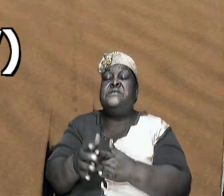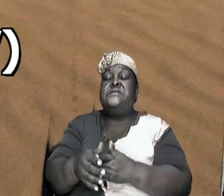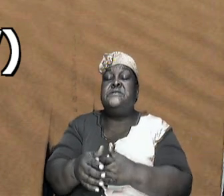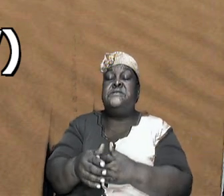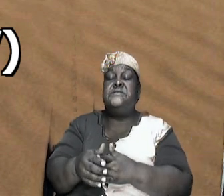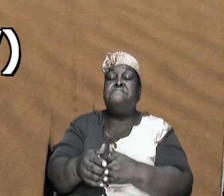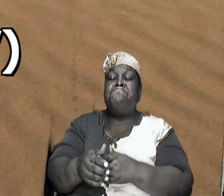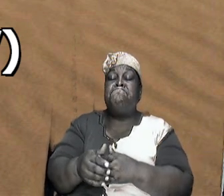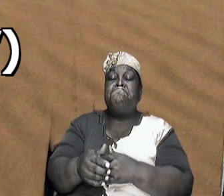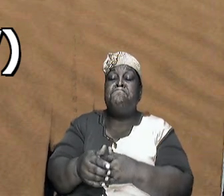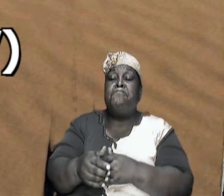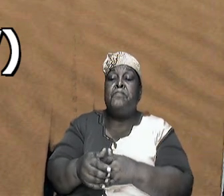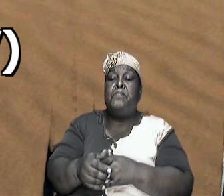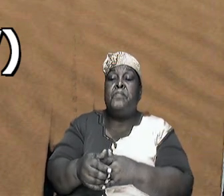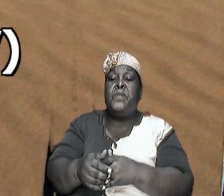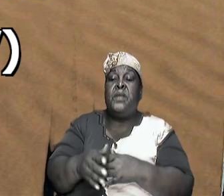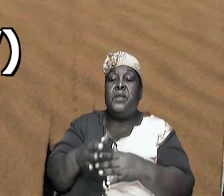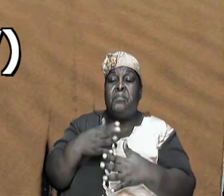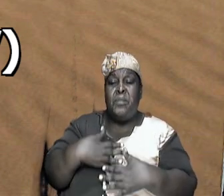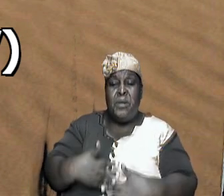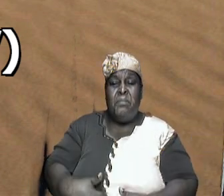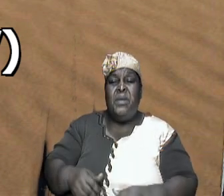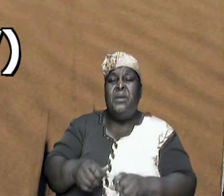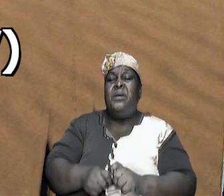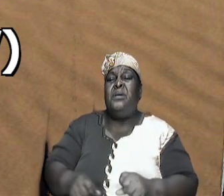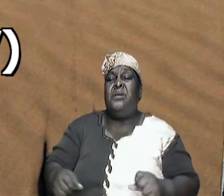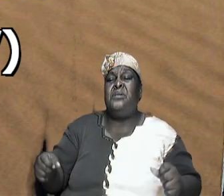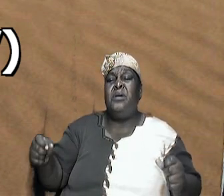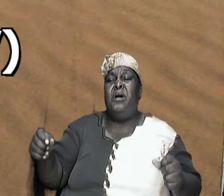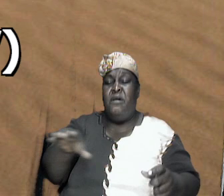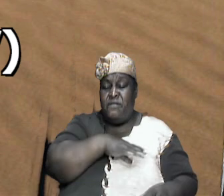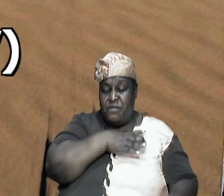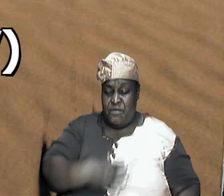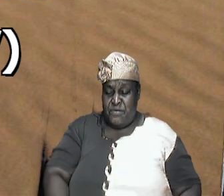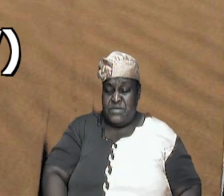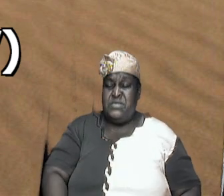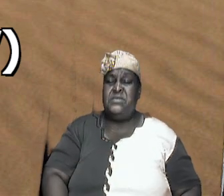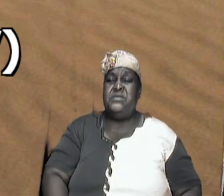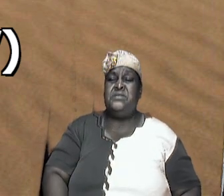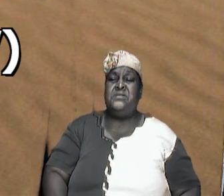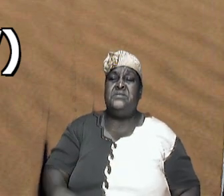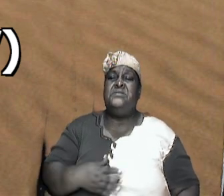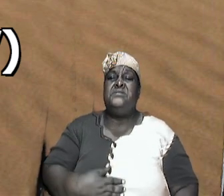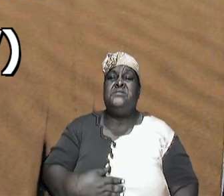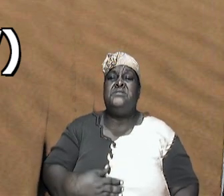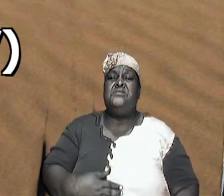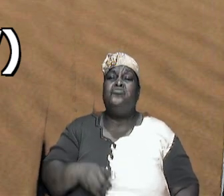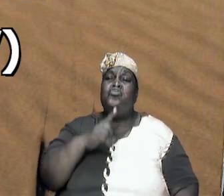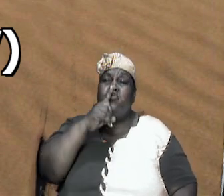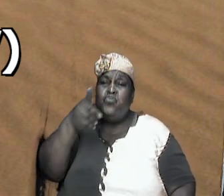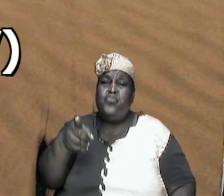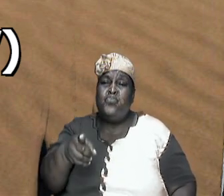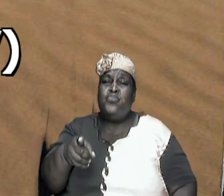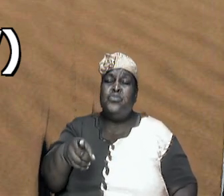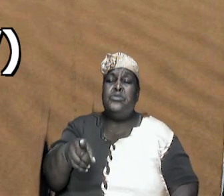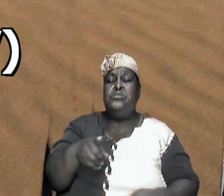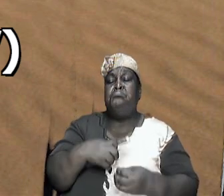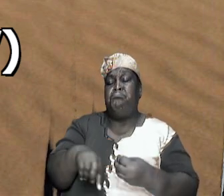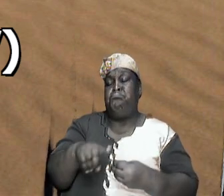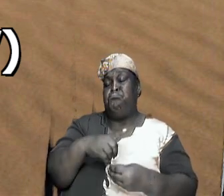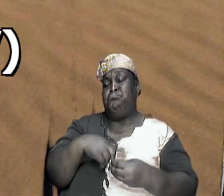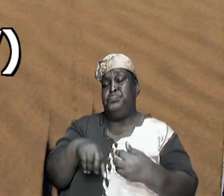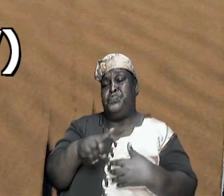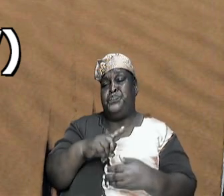something that is the embodiment of what Christianity is truly about,